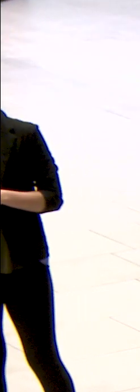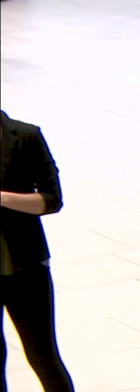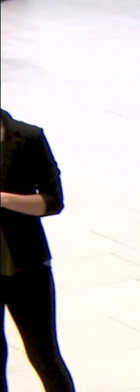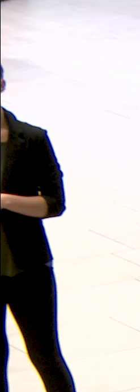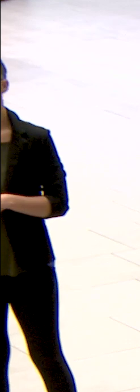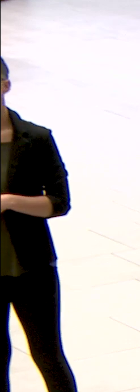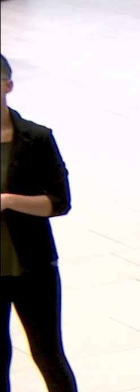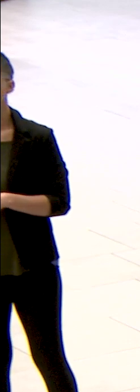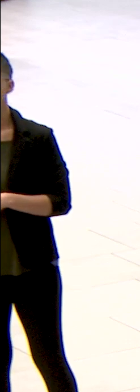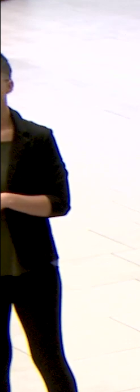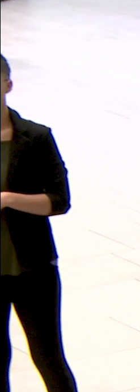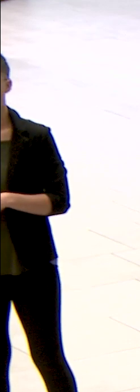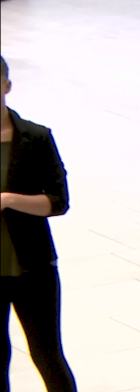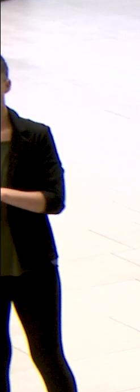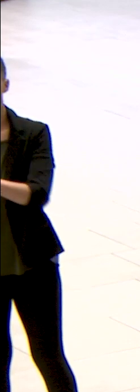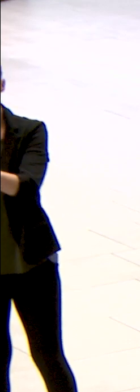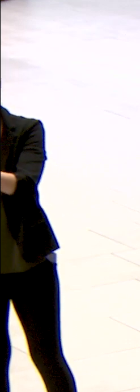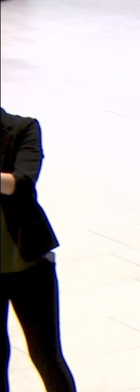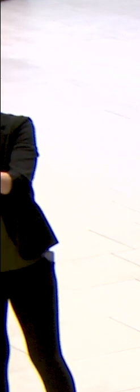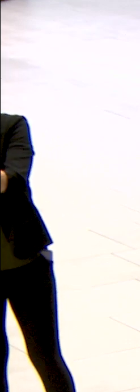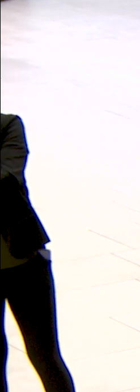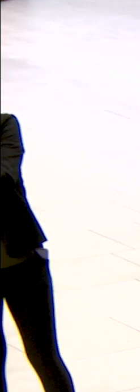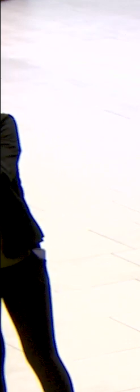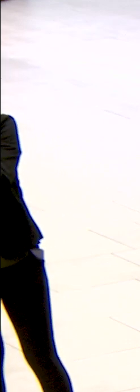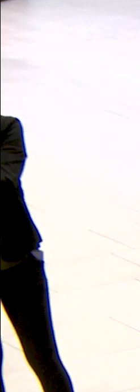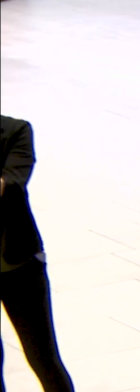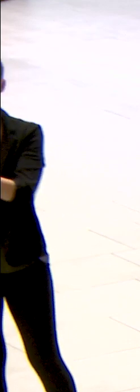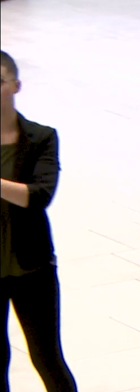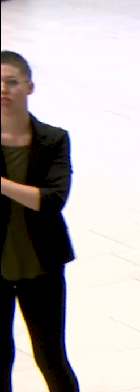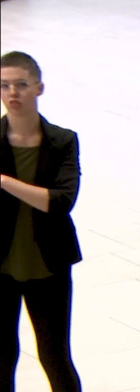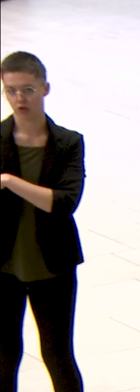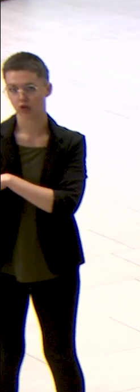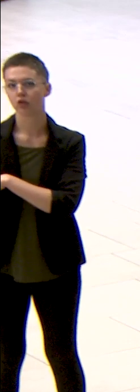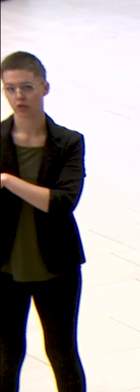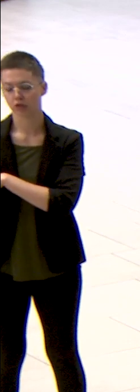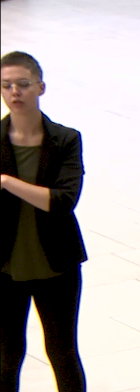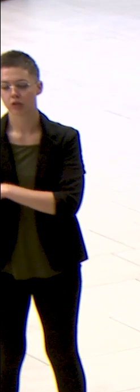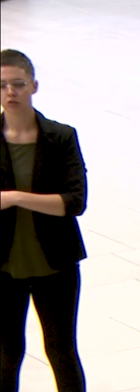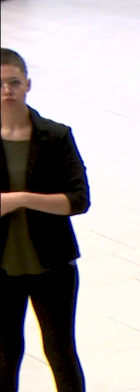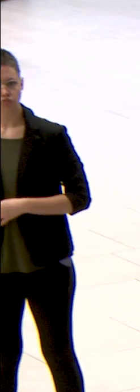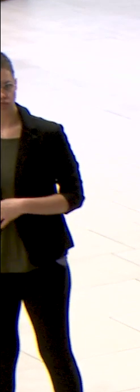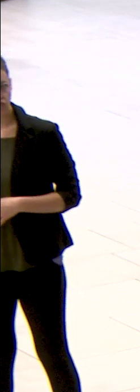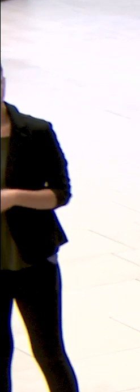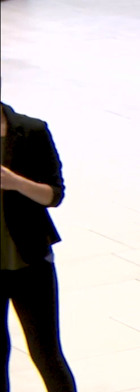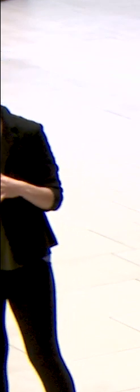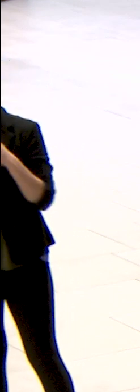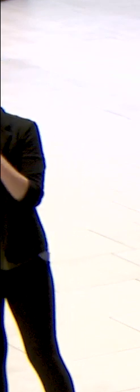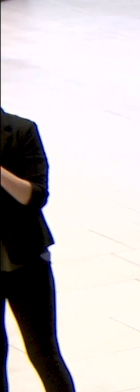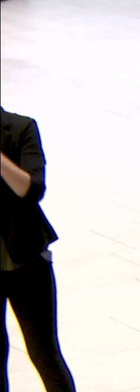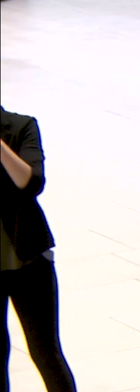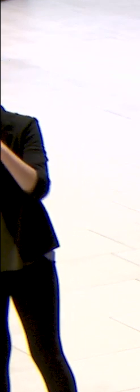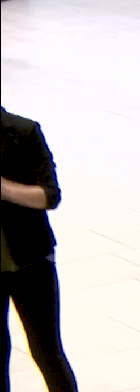She and her husband, and then they brought on a third founder, Roy Burstyn. So the three of them were the original